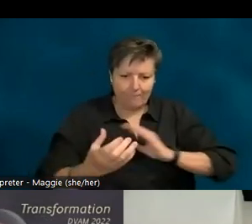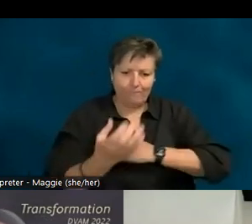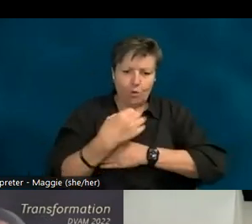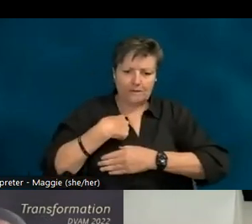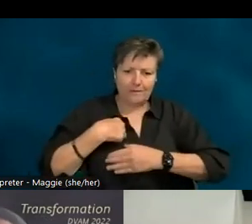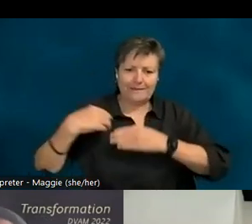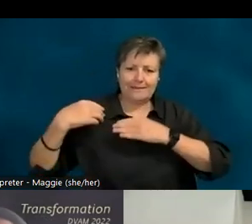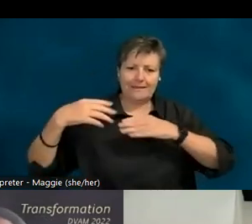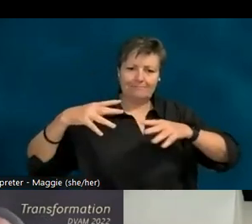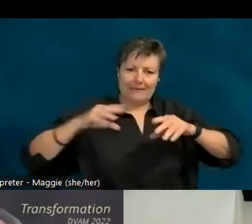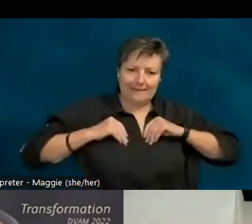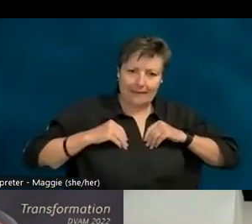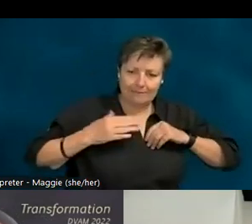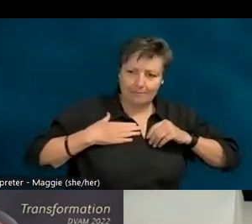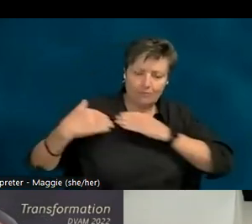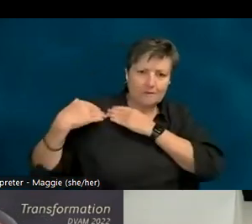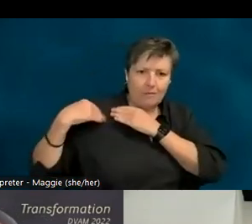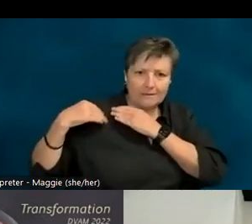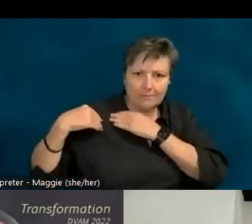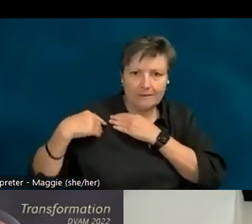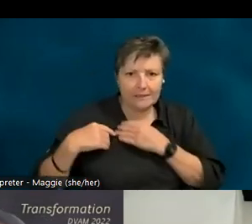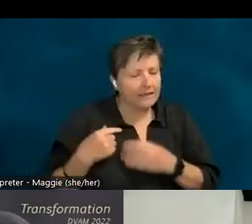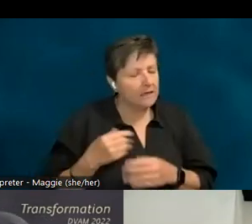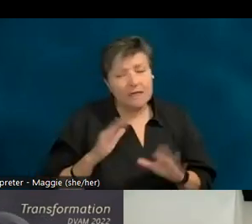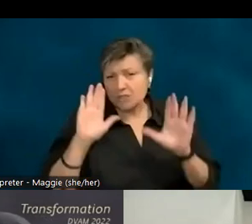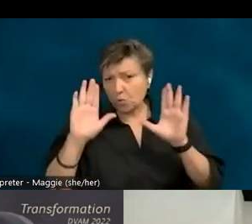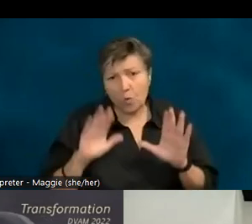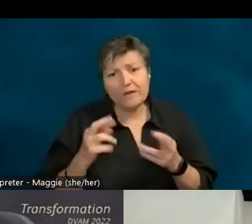situations. So it can be used in both ways, and it's a great resource. I do believe